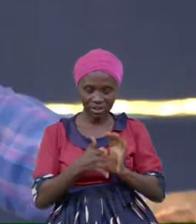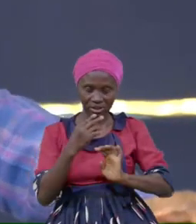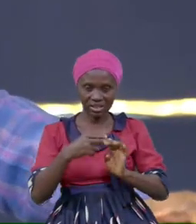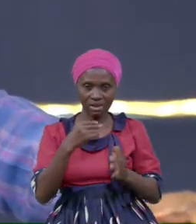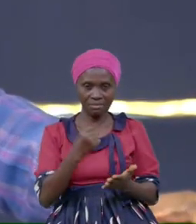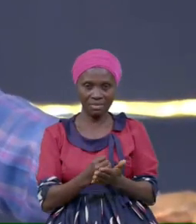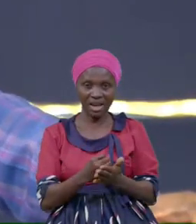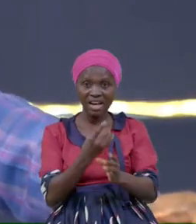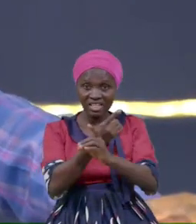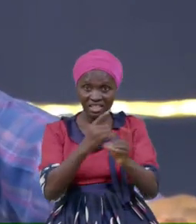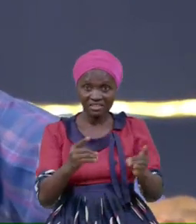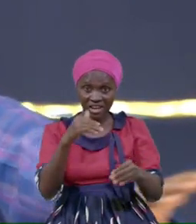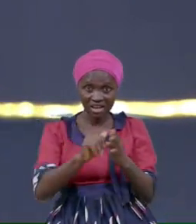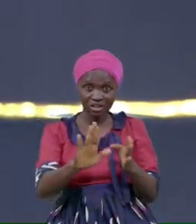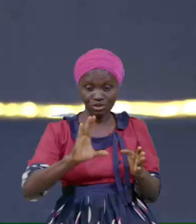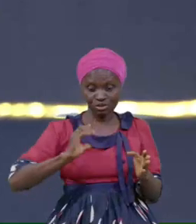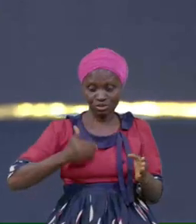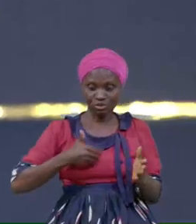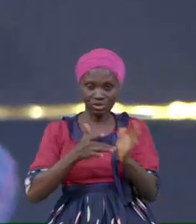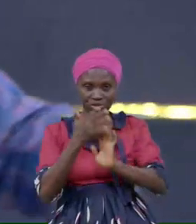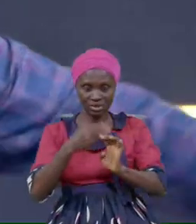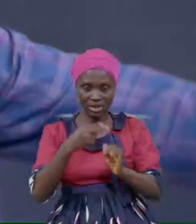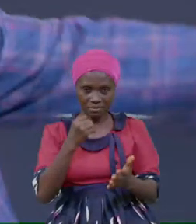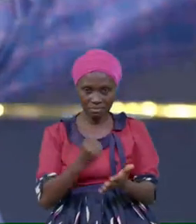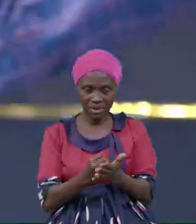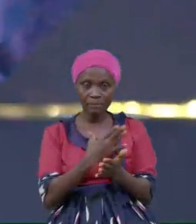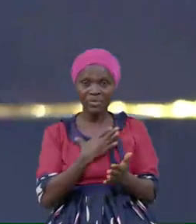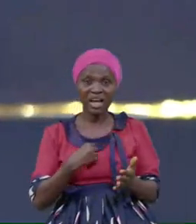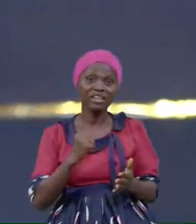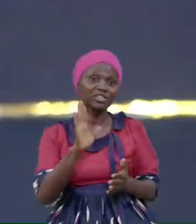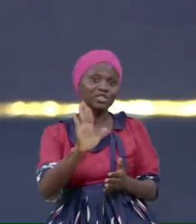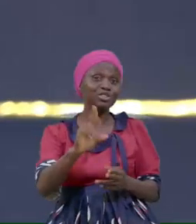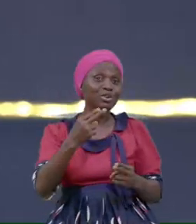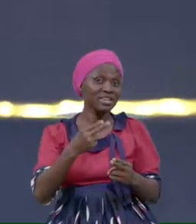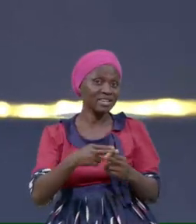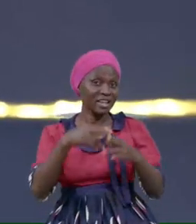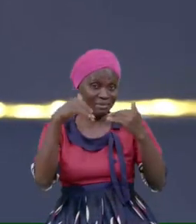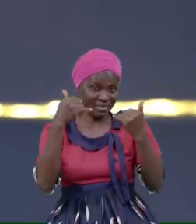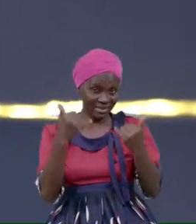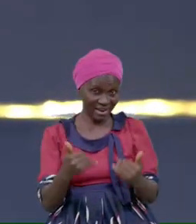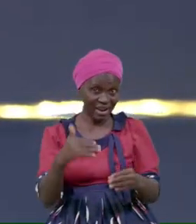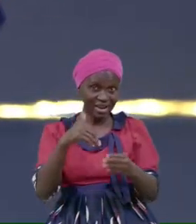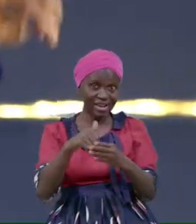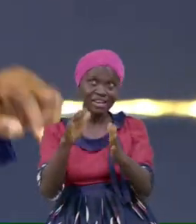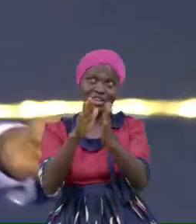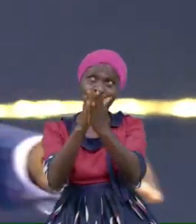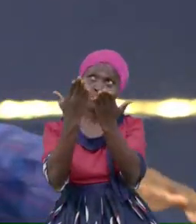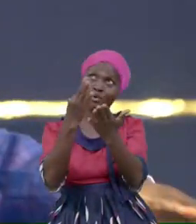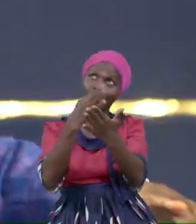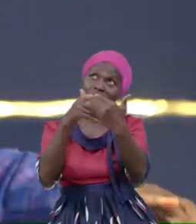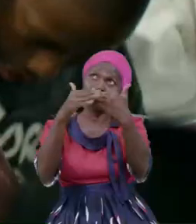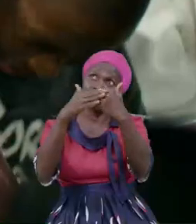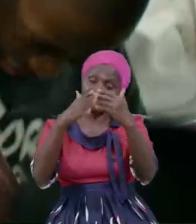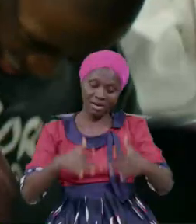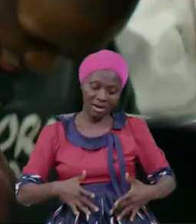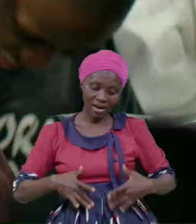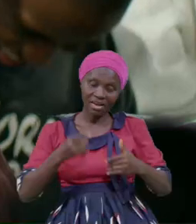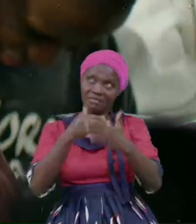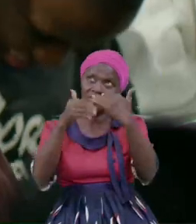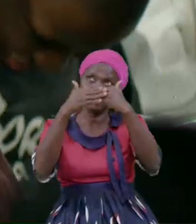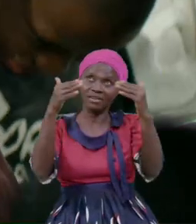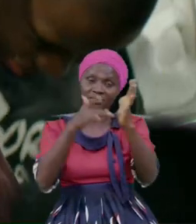Deliverance in your soul. And your name now in the book of life in heaven. And